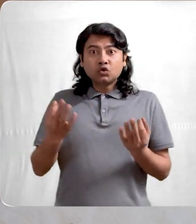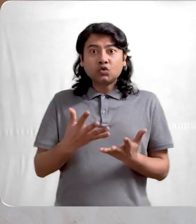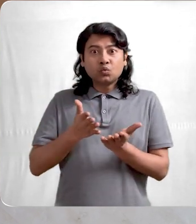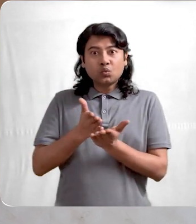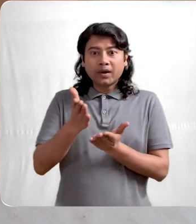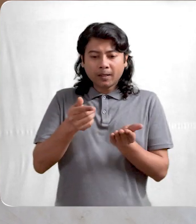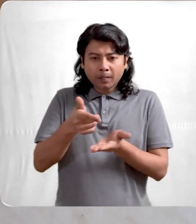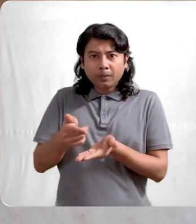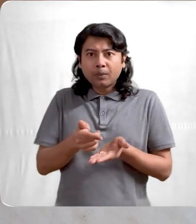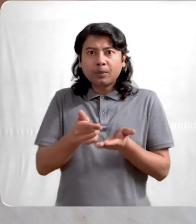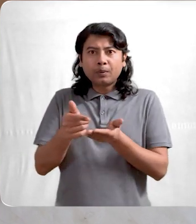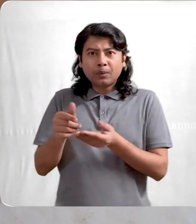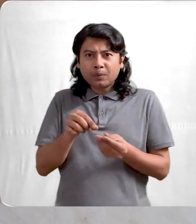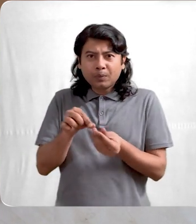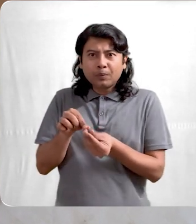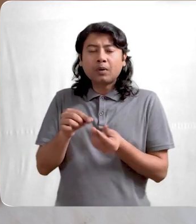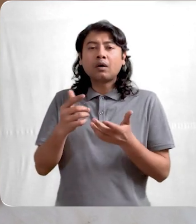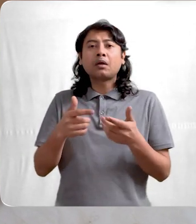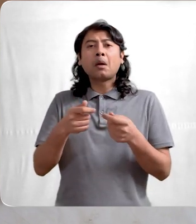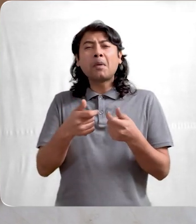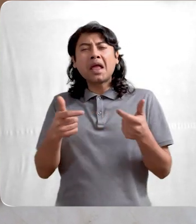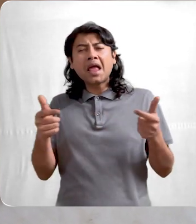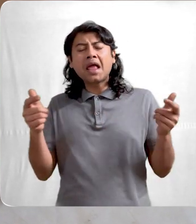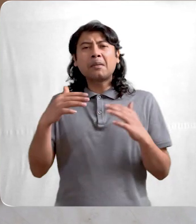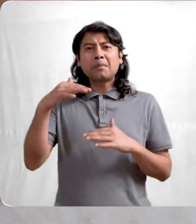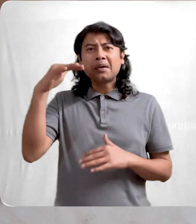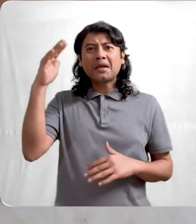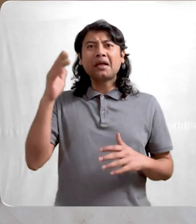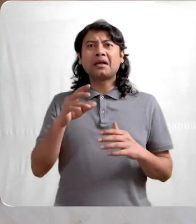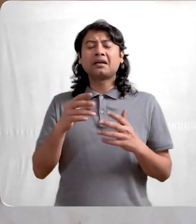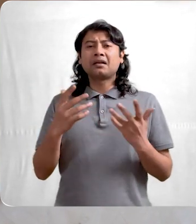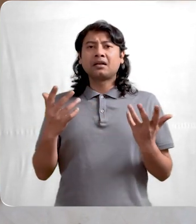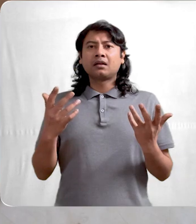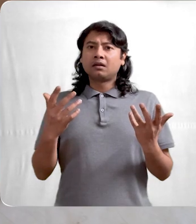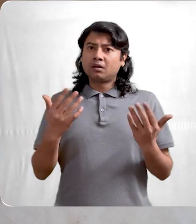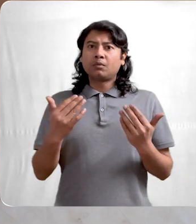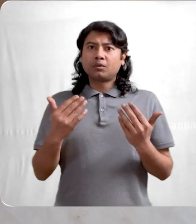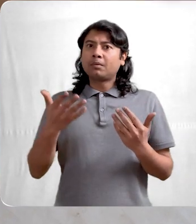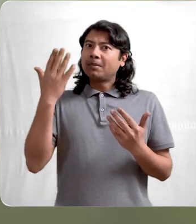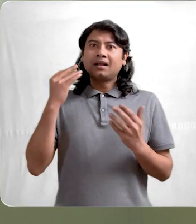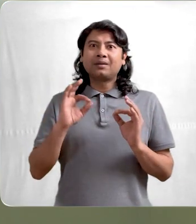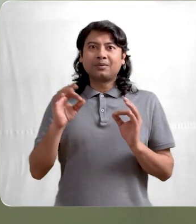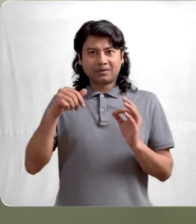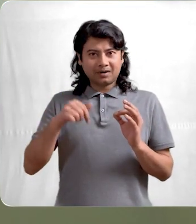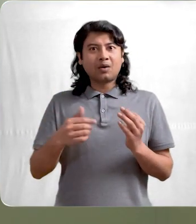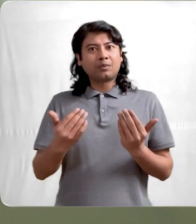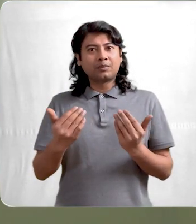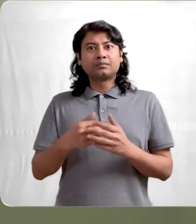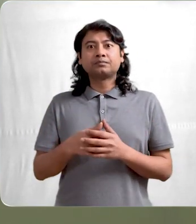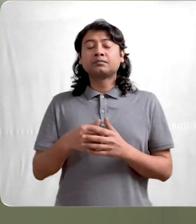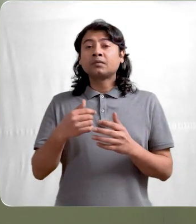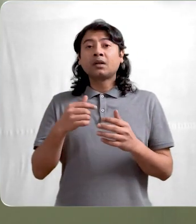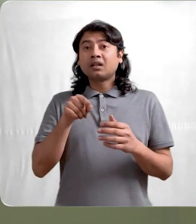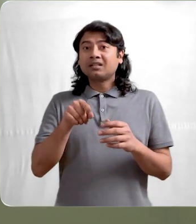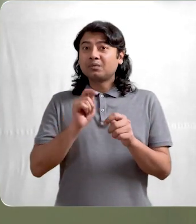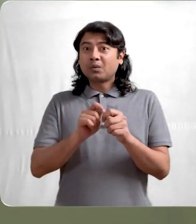one piece. So that opens up a huge possibility which was not there before. My practice is very